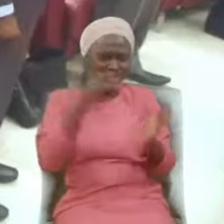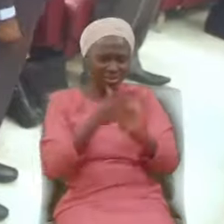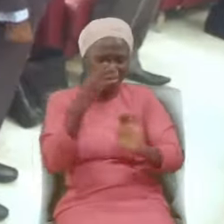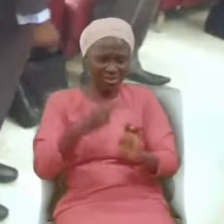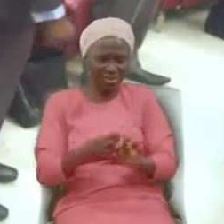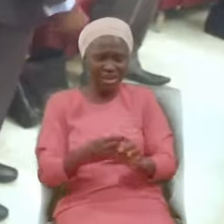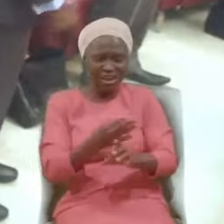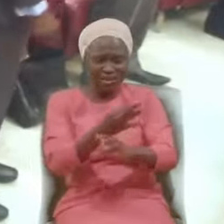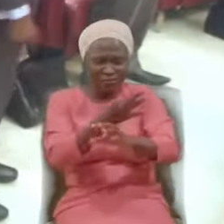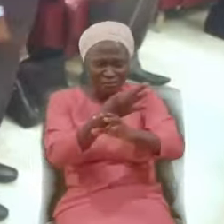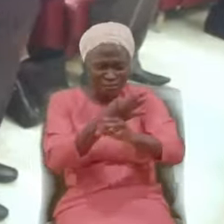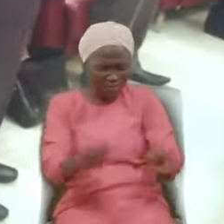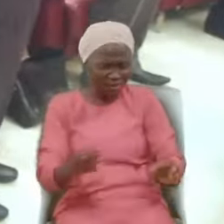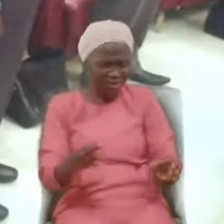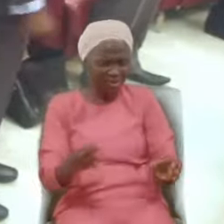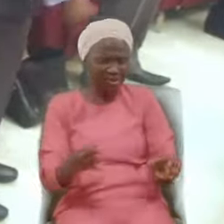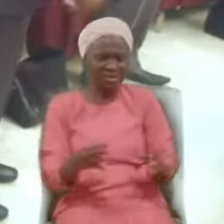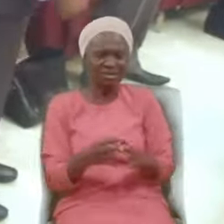Free.